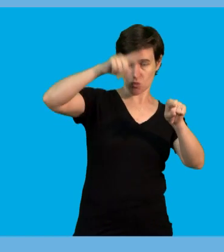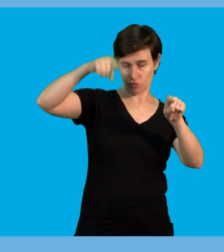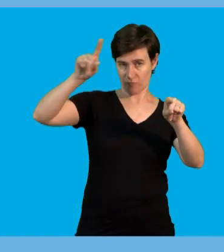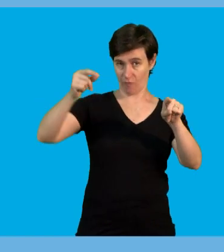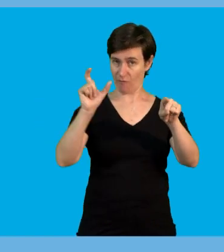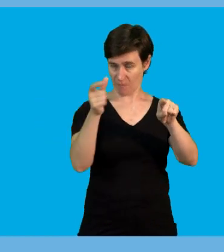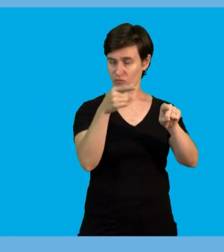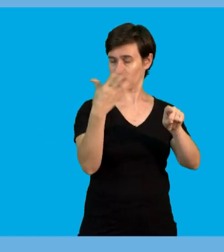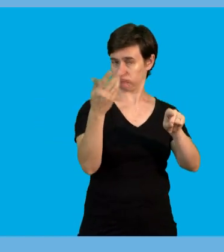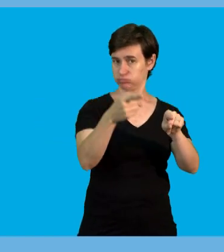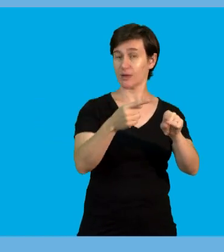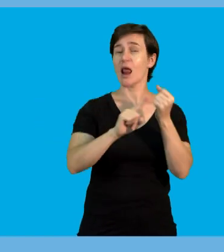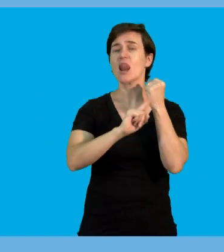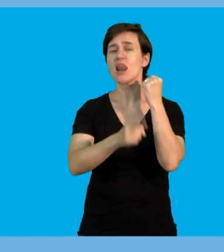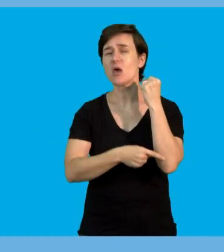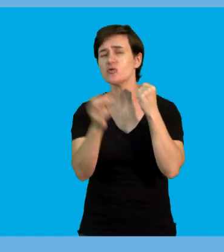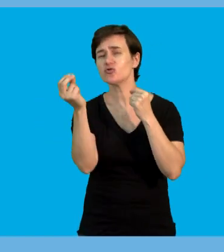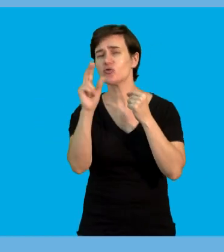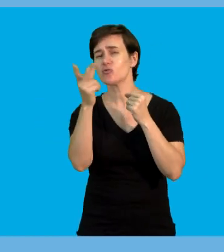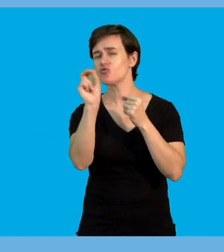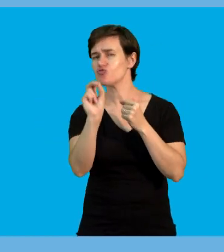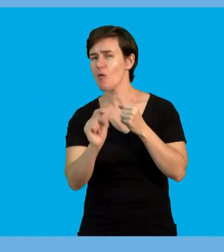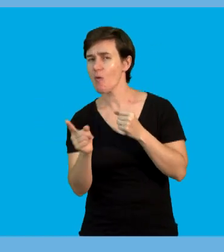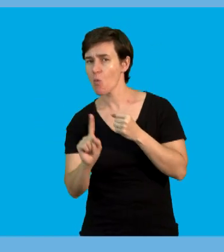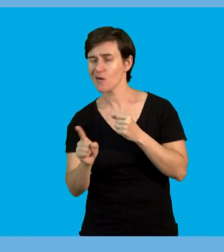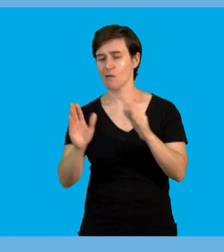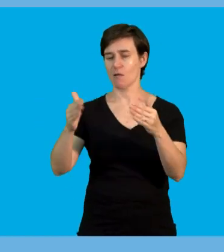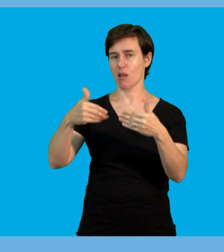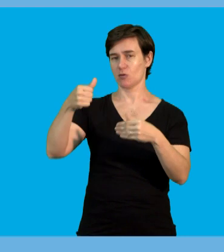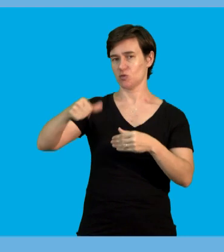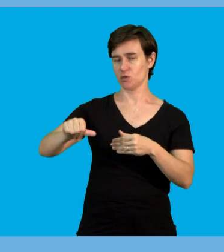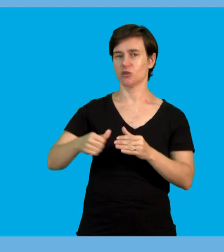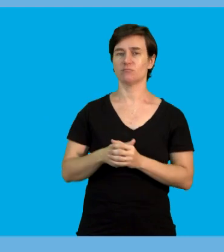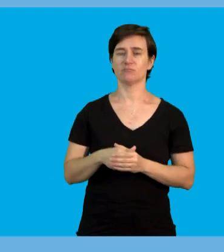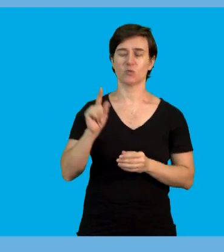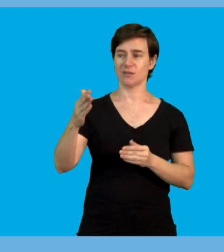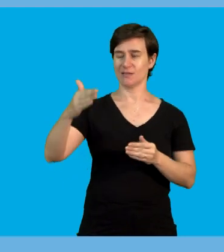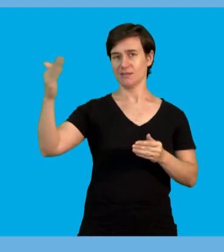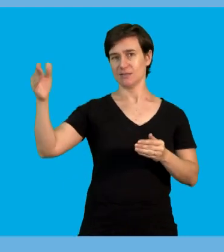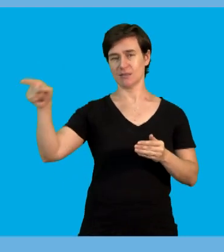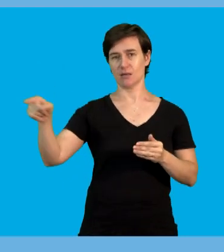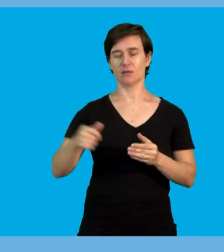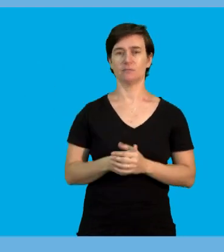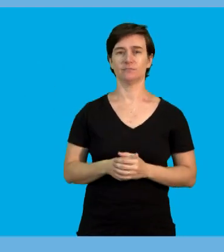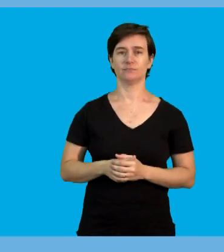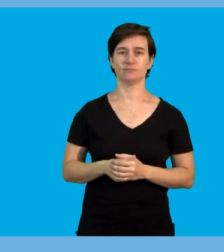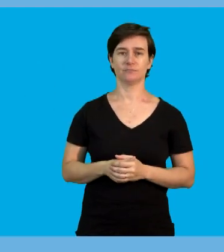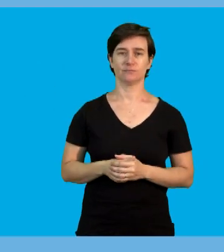is drawn. And then the last thing to draw now is our closed switch. So for our closed switch, we can just put it on the